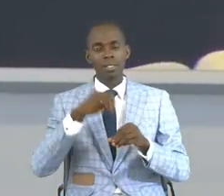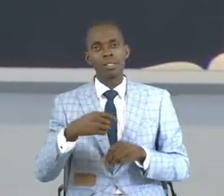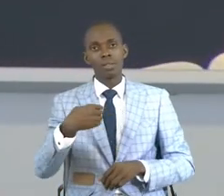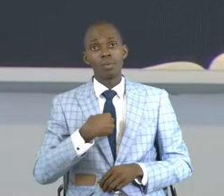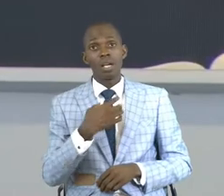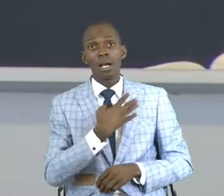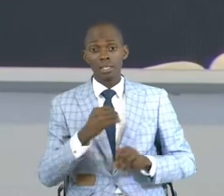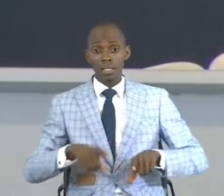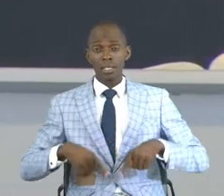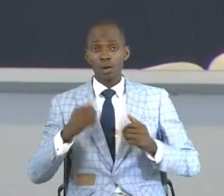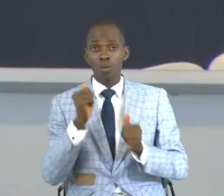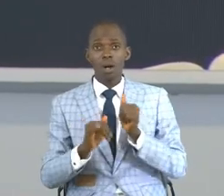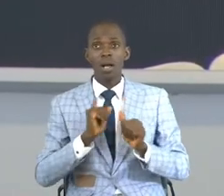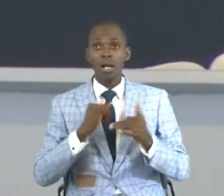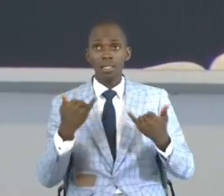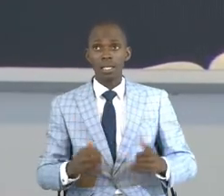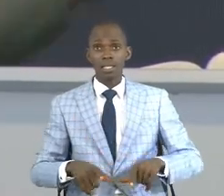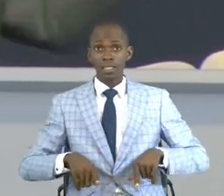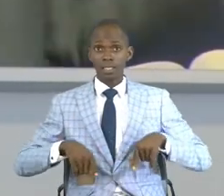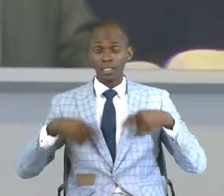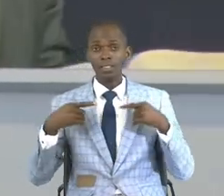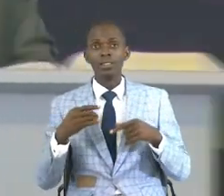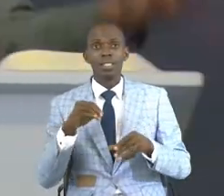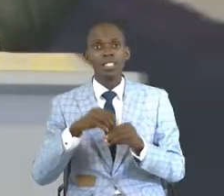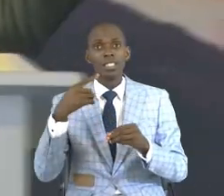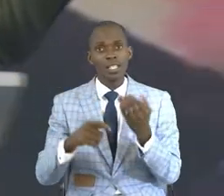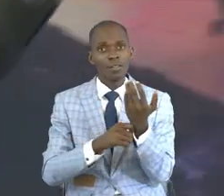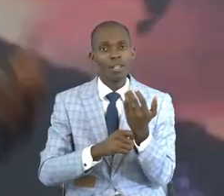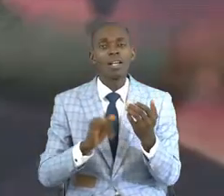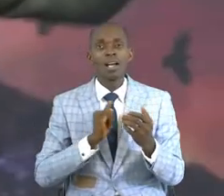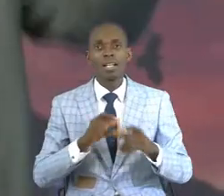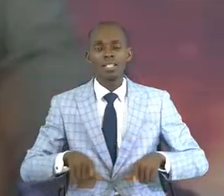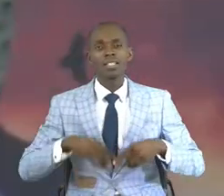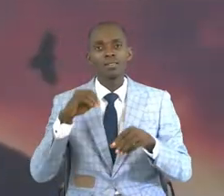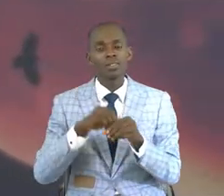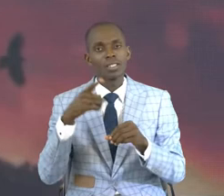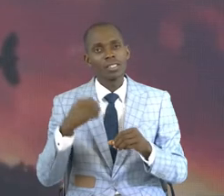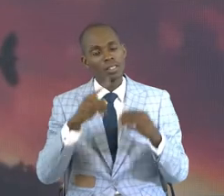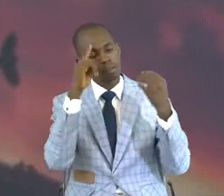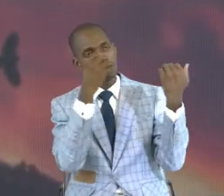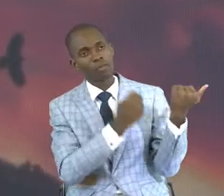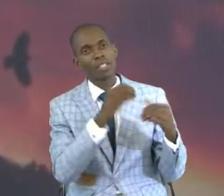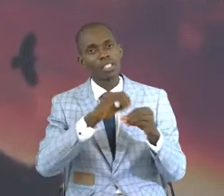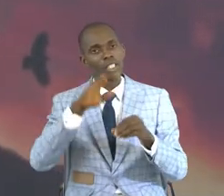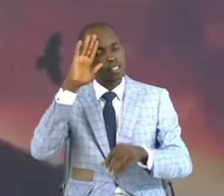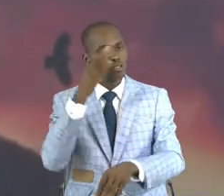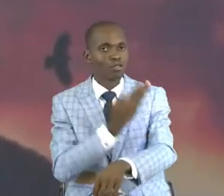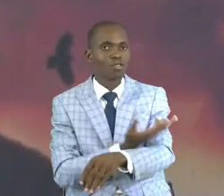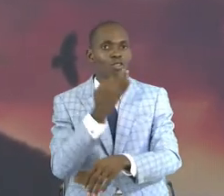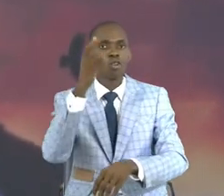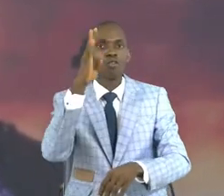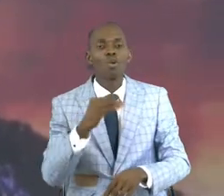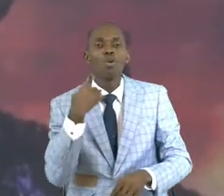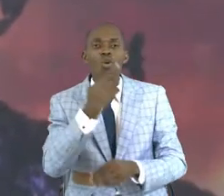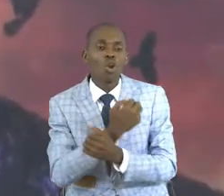now live in the flesh, I live by the faith of the Son of God, who loved me